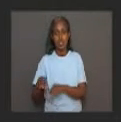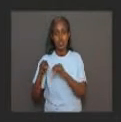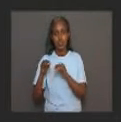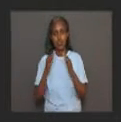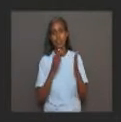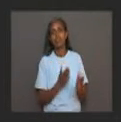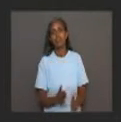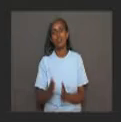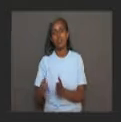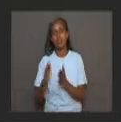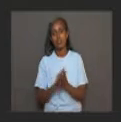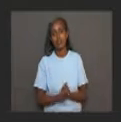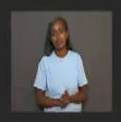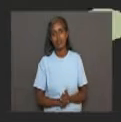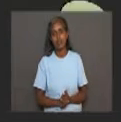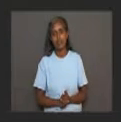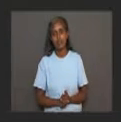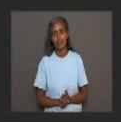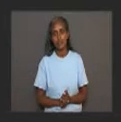Students, let's get ready.